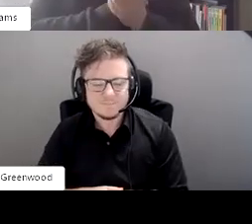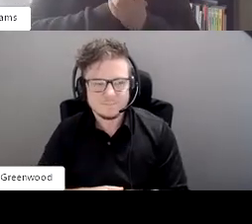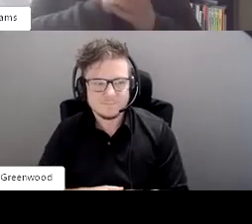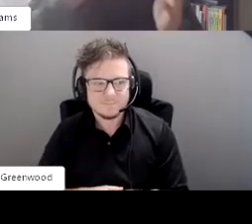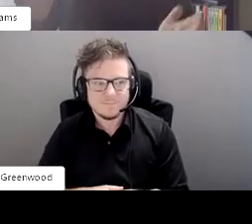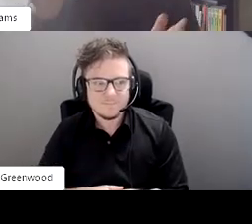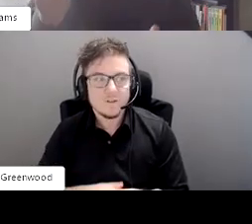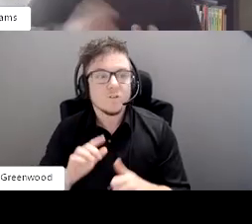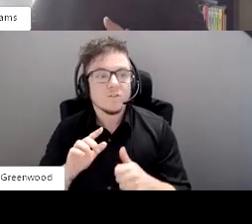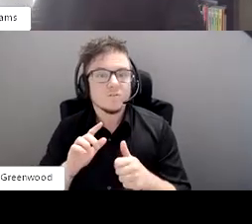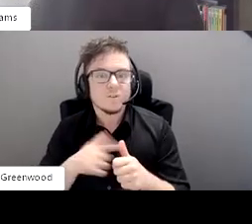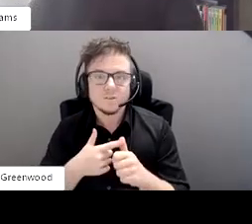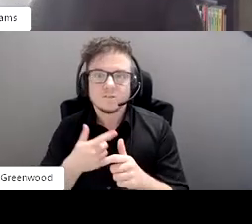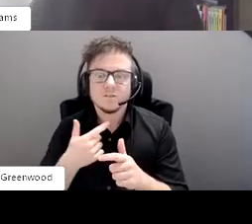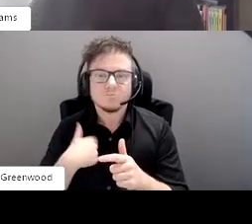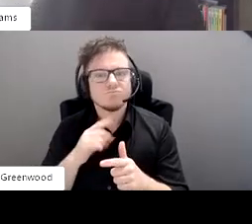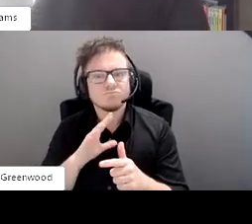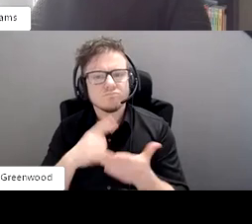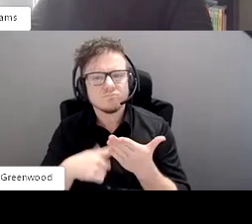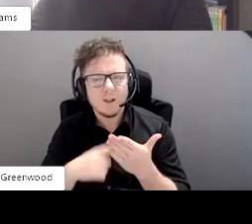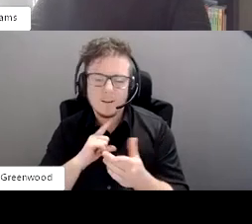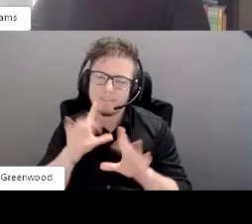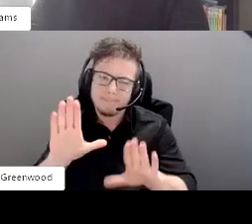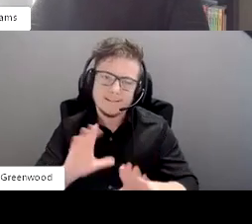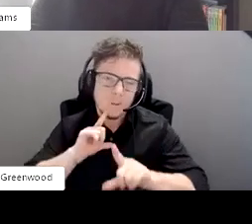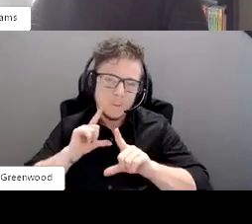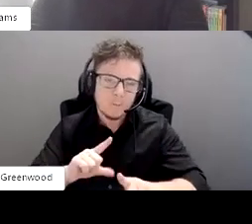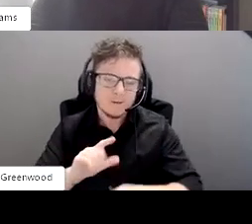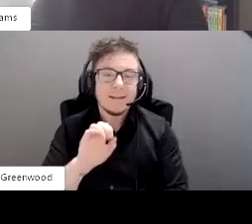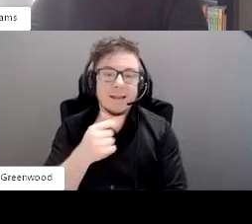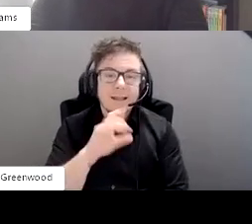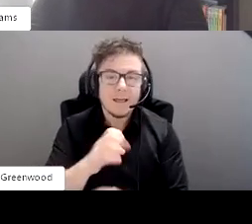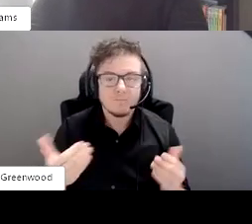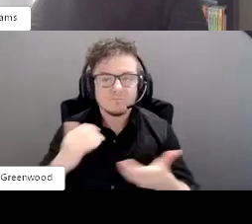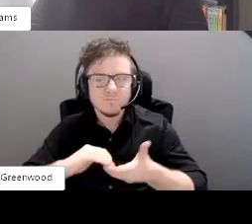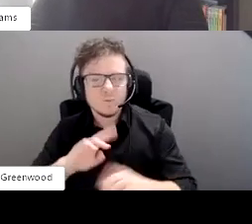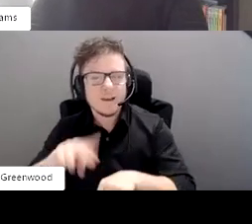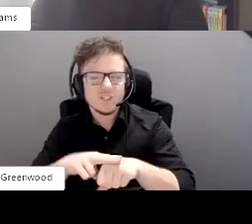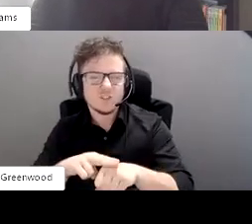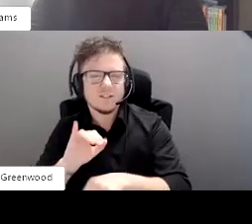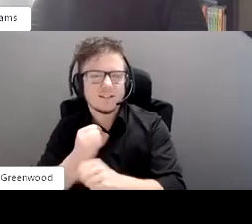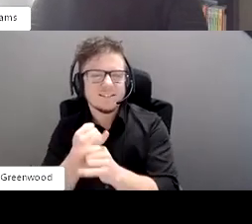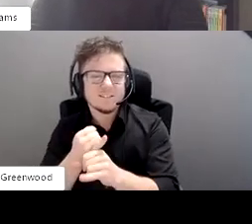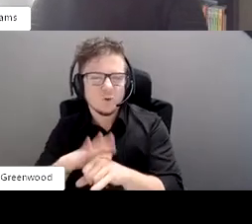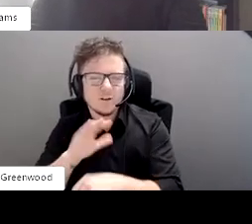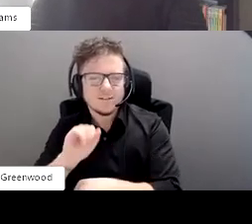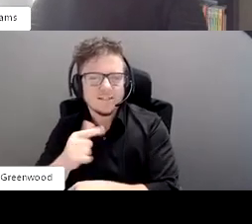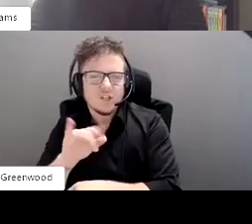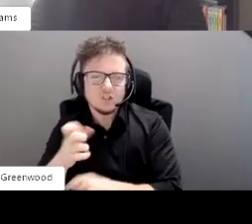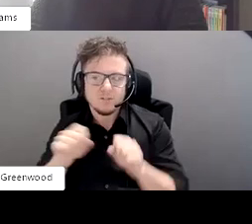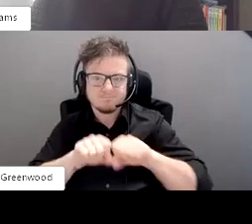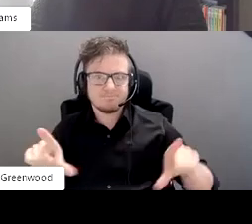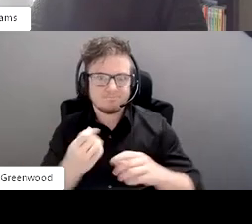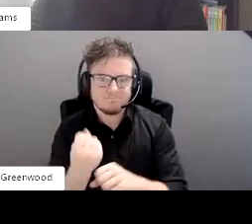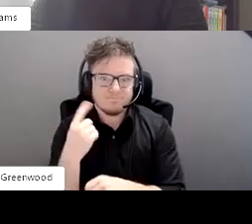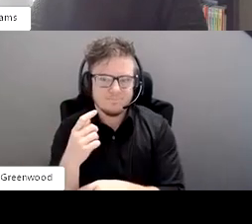reference the amazing report that Egale, in partnership with the National Institute on Aging, released back in 2022. So it looked